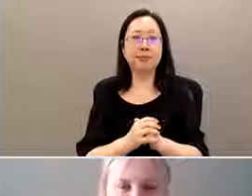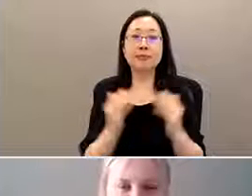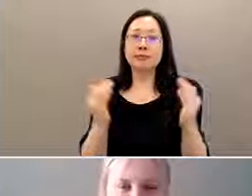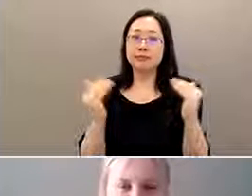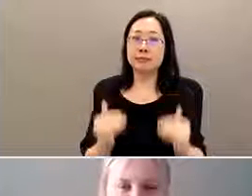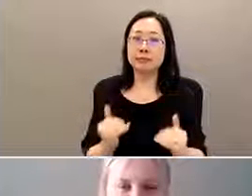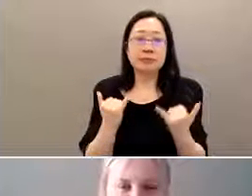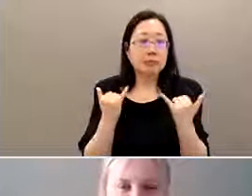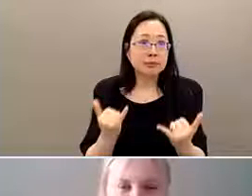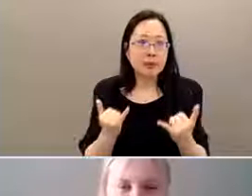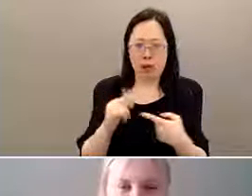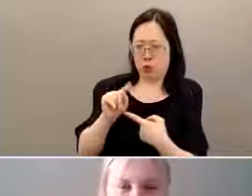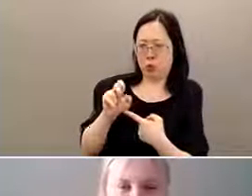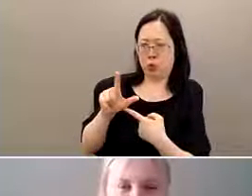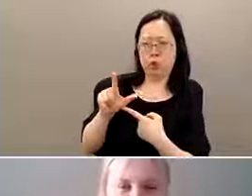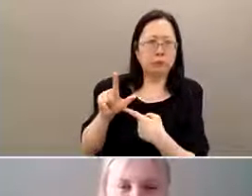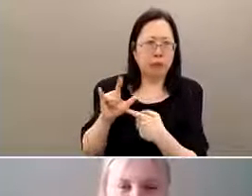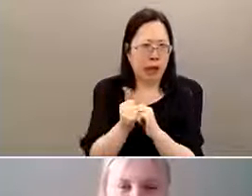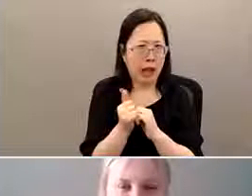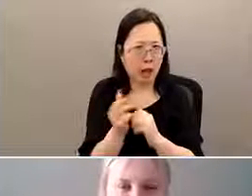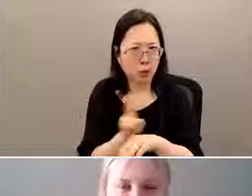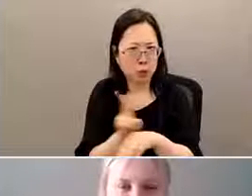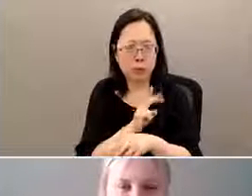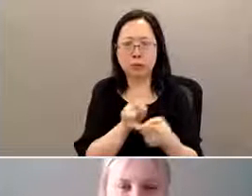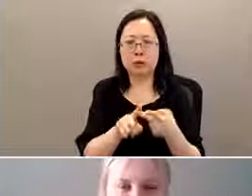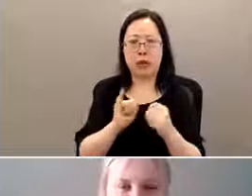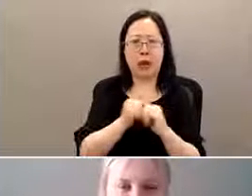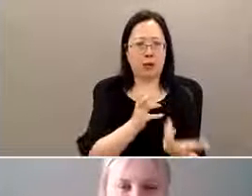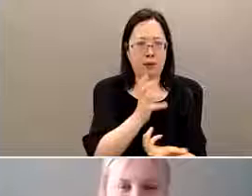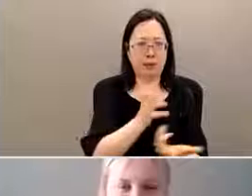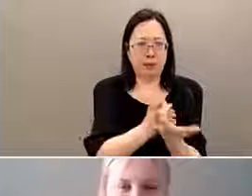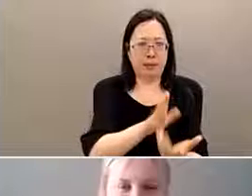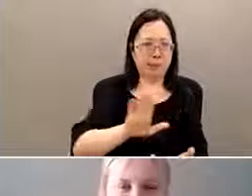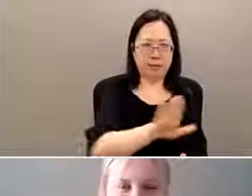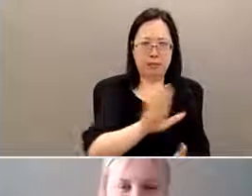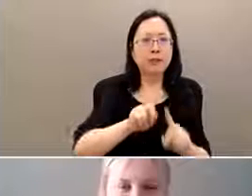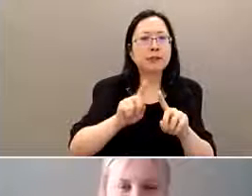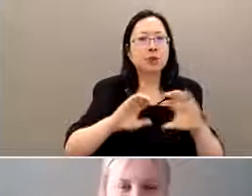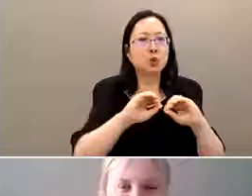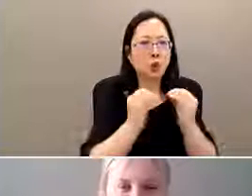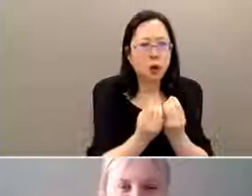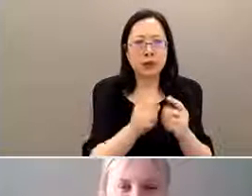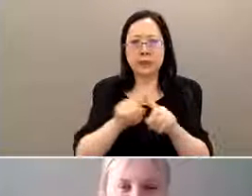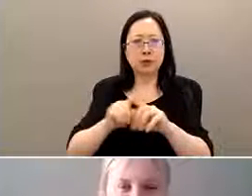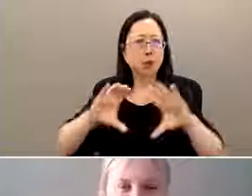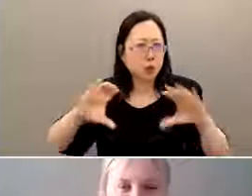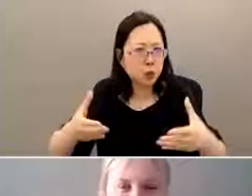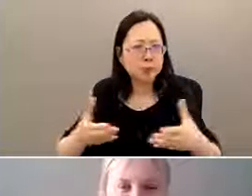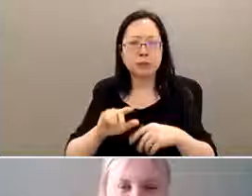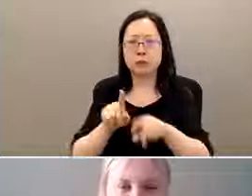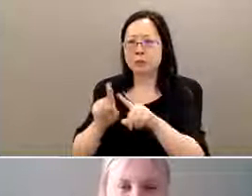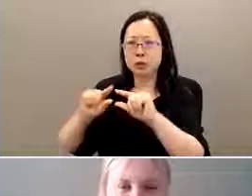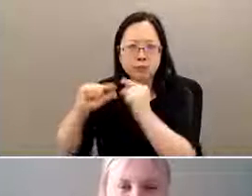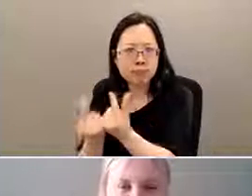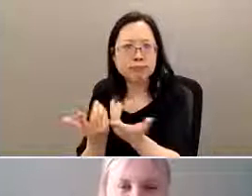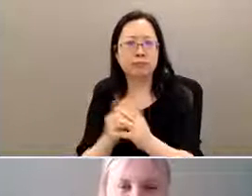is how the tool can be used and adapted to the groups of the older adults that you work with. Because we've